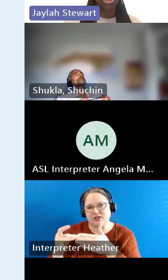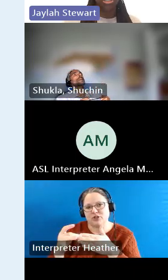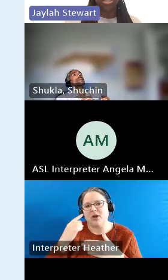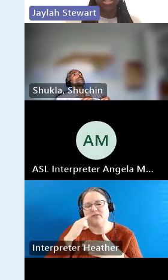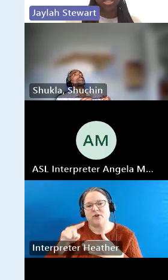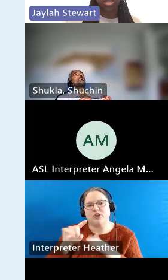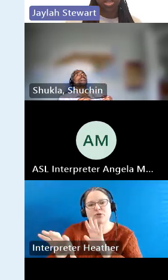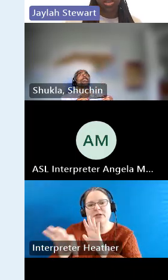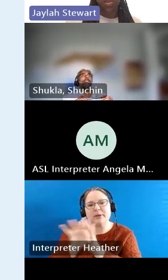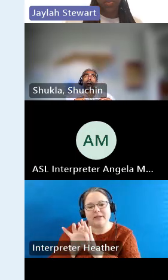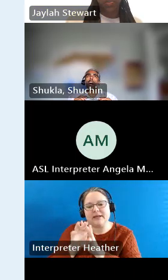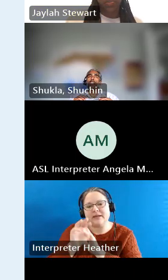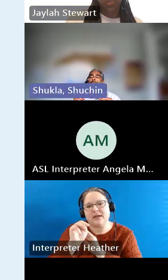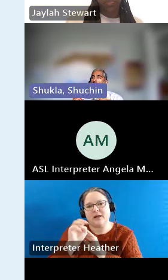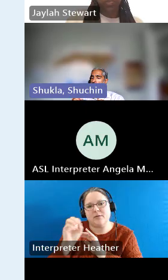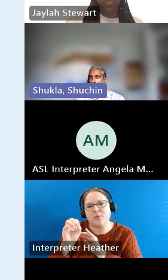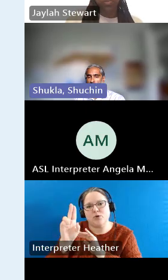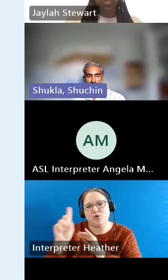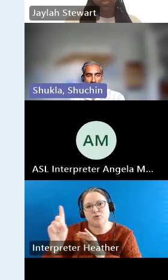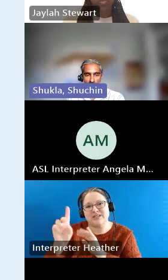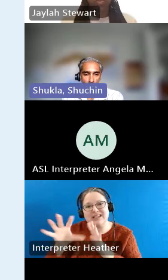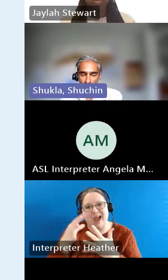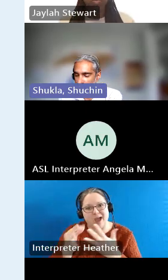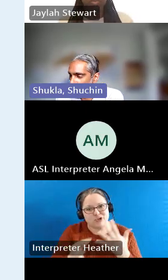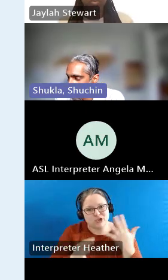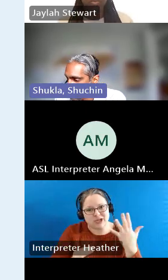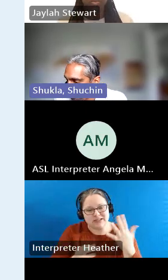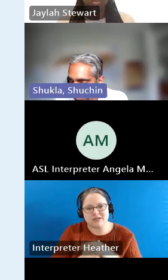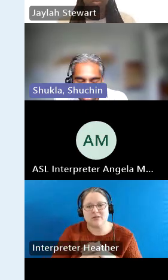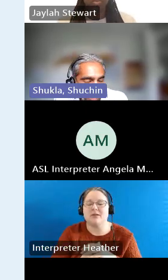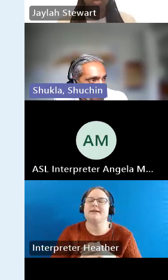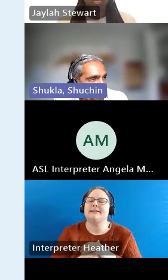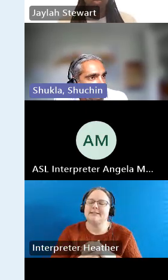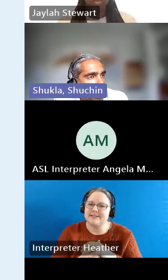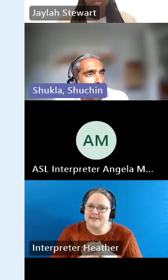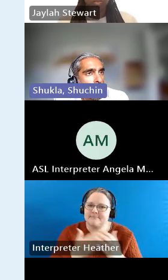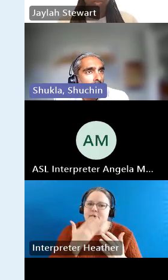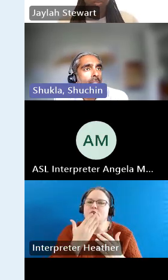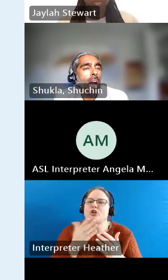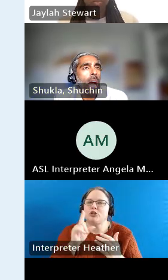MOUD options? Great question. This is an experienced questioner.